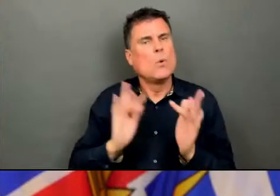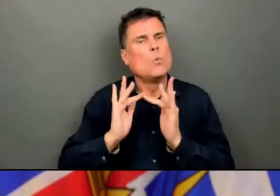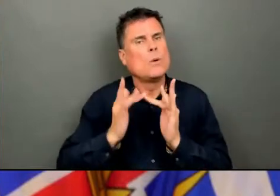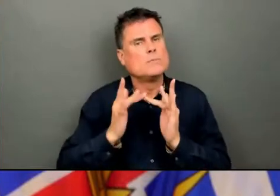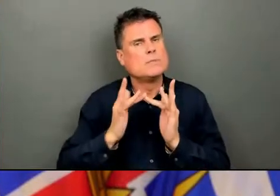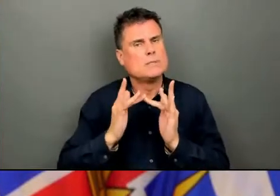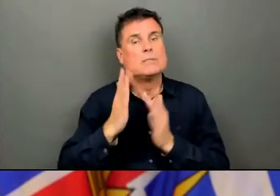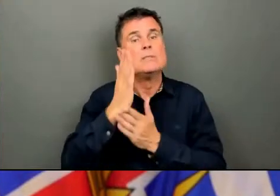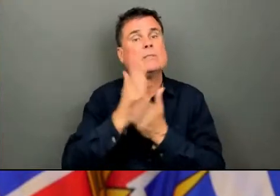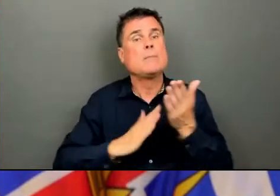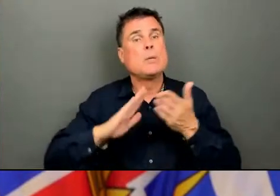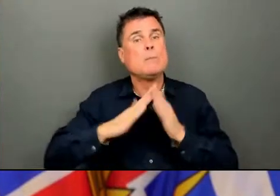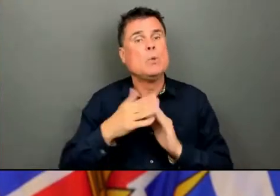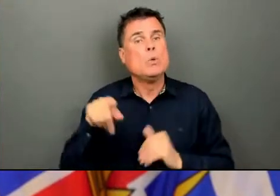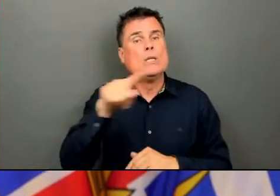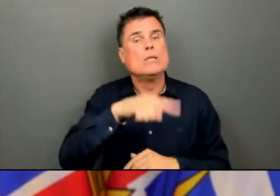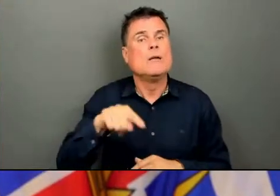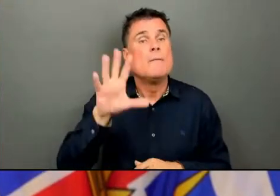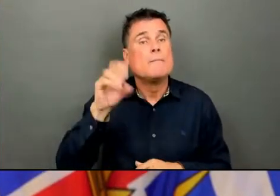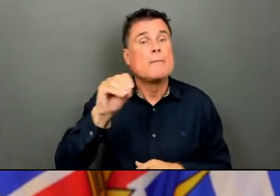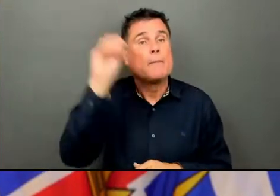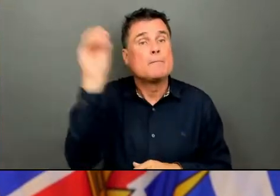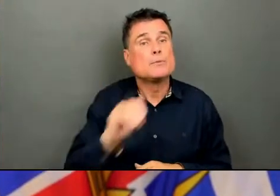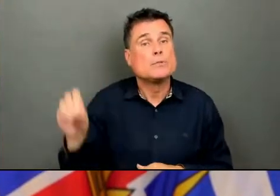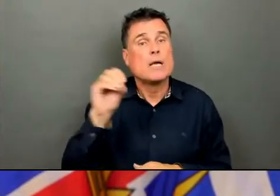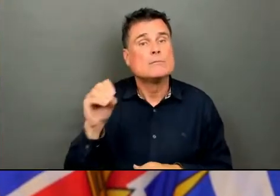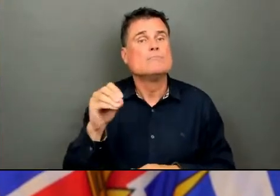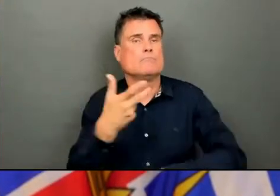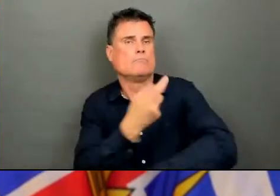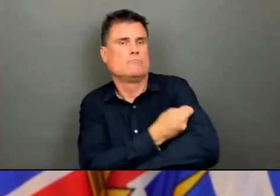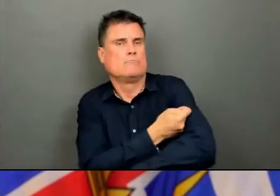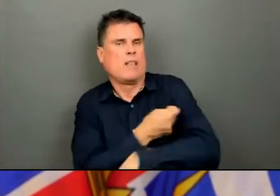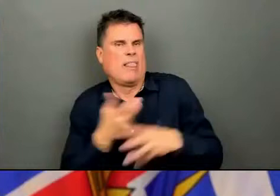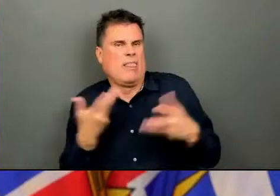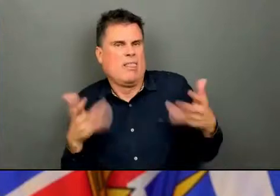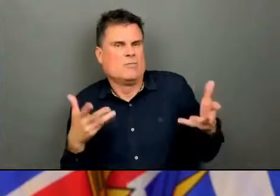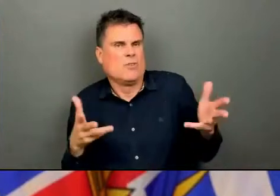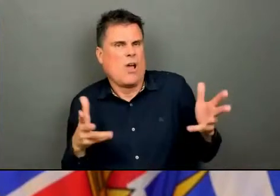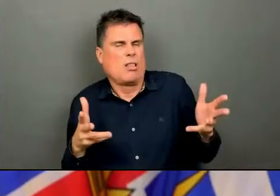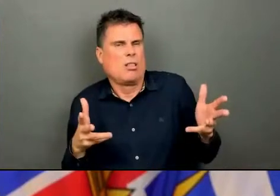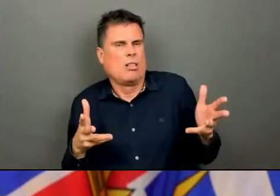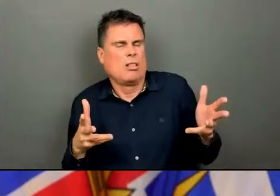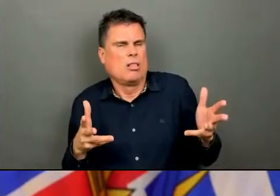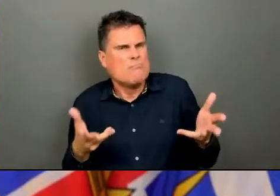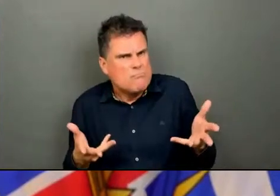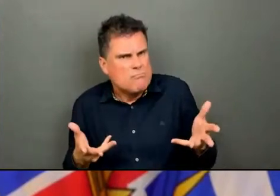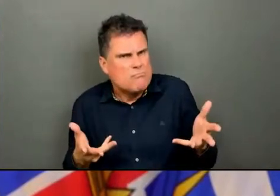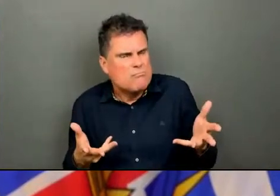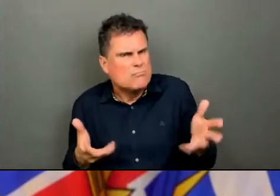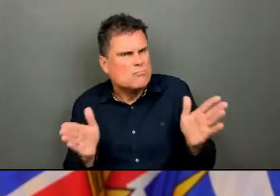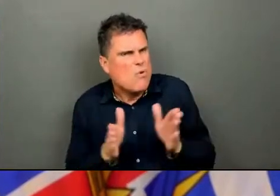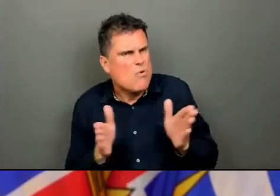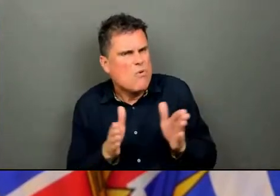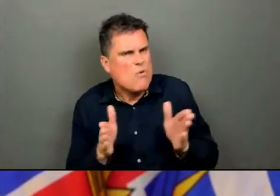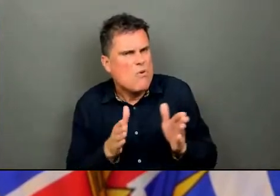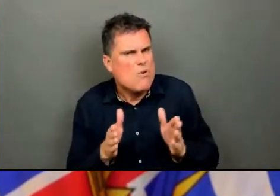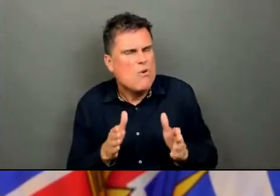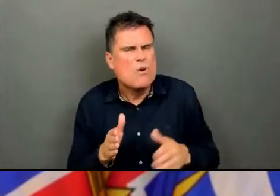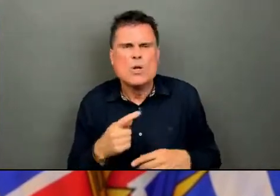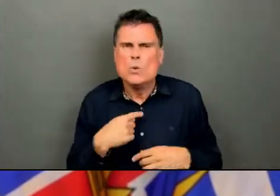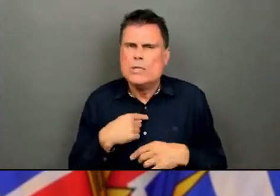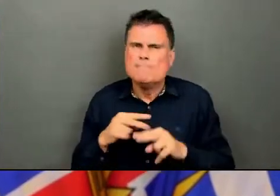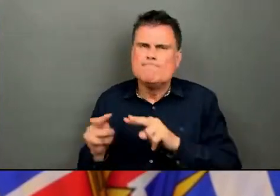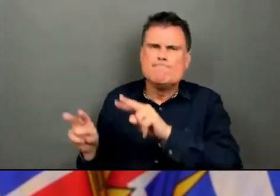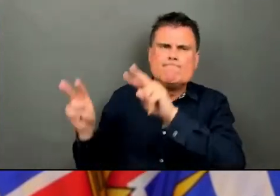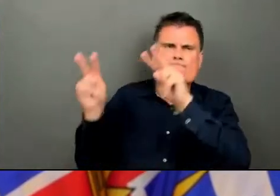hovering around the mid 50% for adults still. Yeah, and we've been looking at that at different communities around the province. And yeah, there